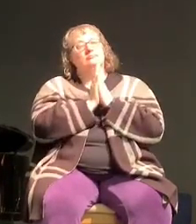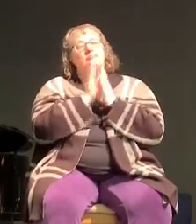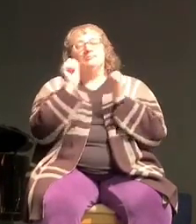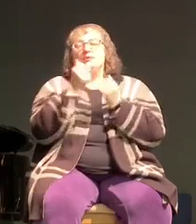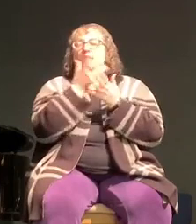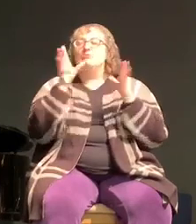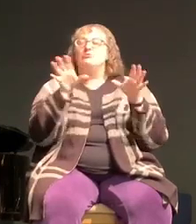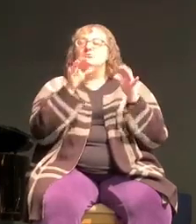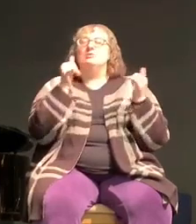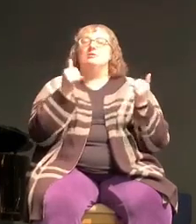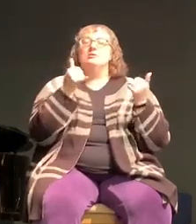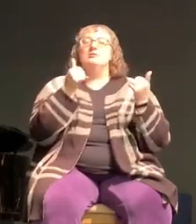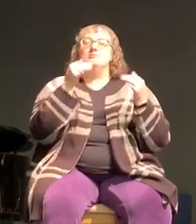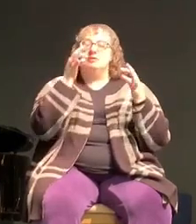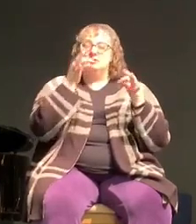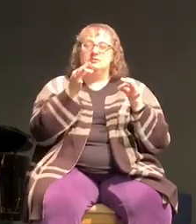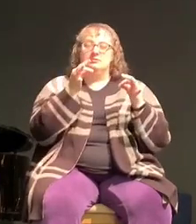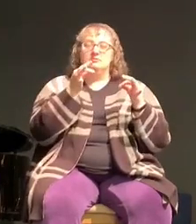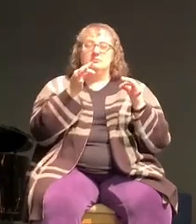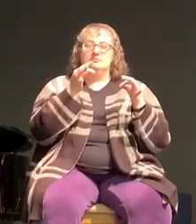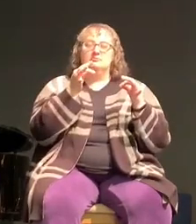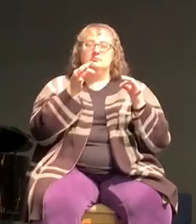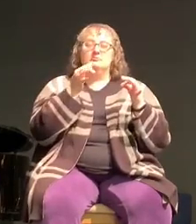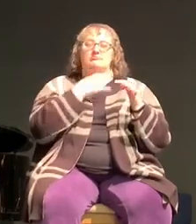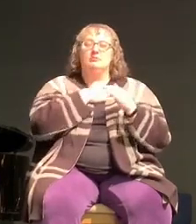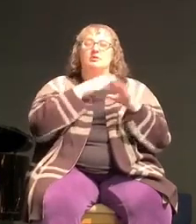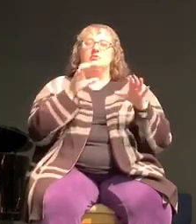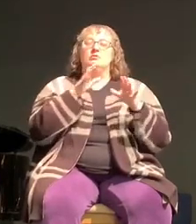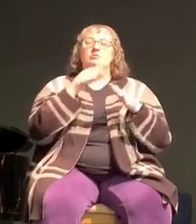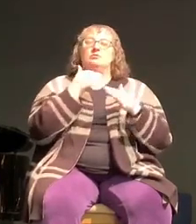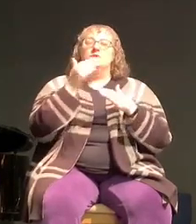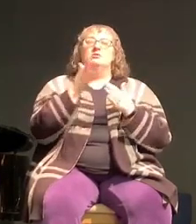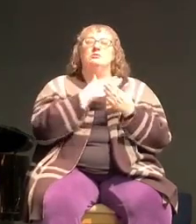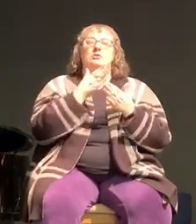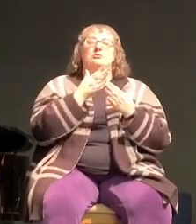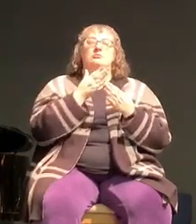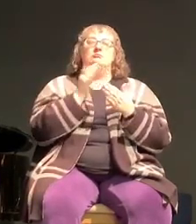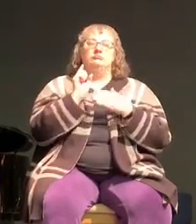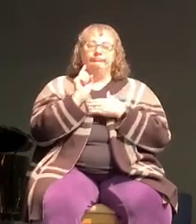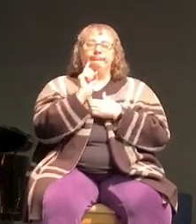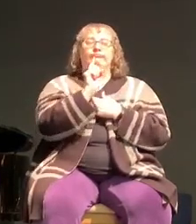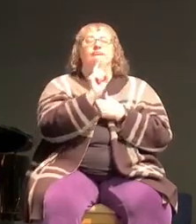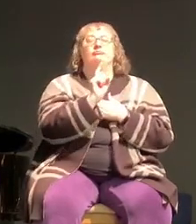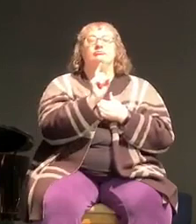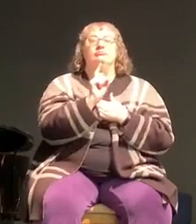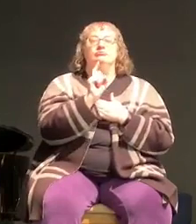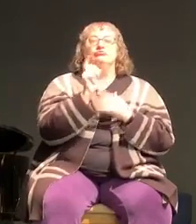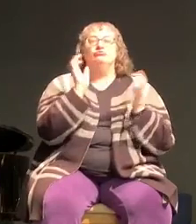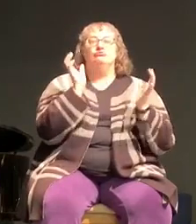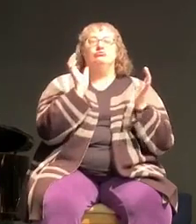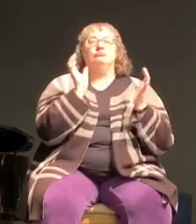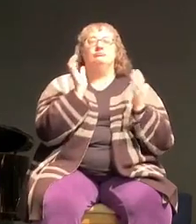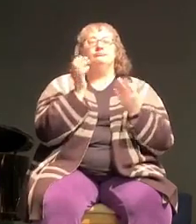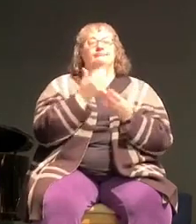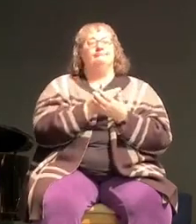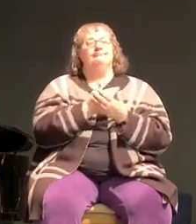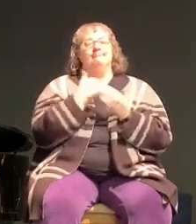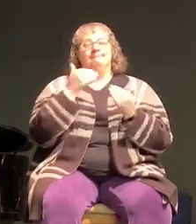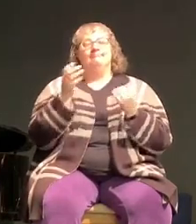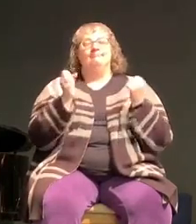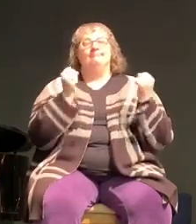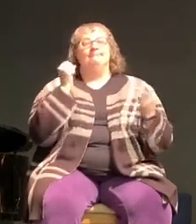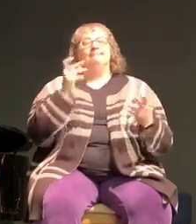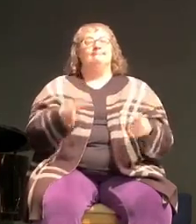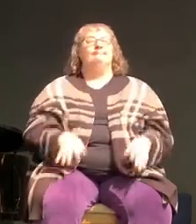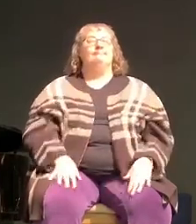do today to make a decision on, please do it during this next song. Just come to the back and we'll talk to you there. Let's go ahead and sing.